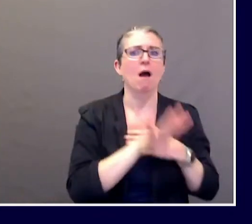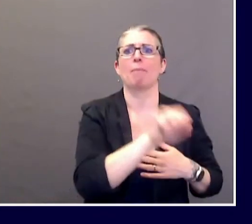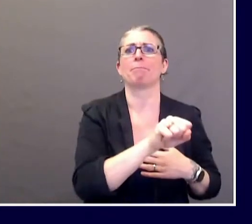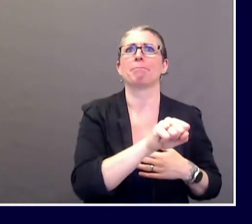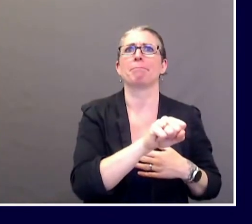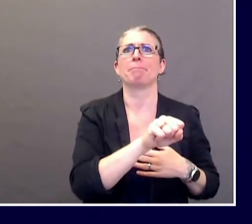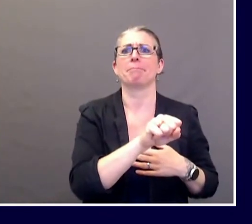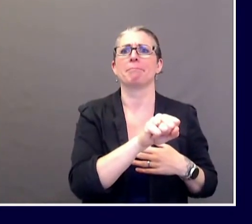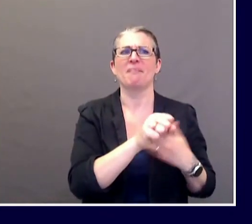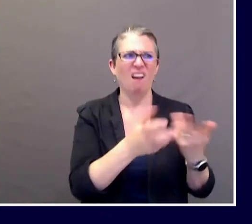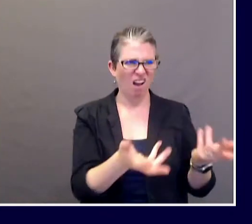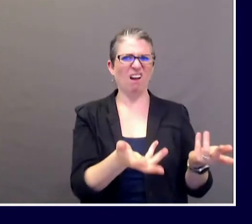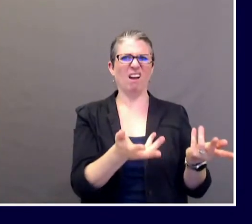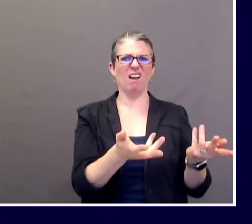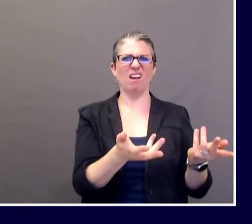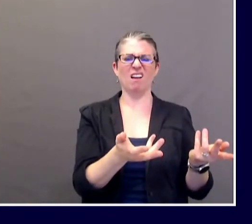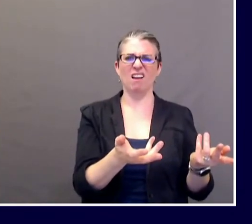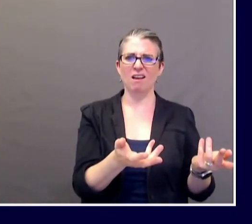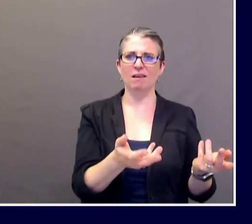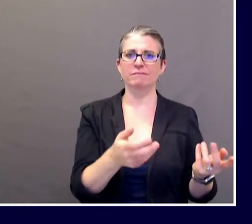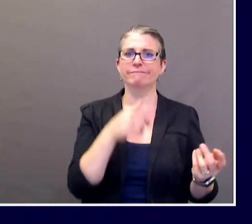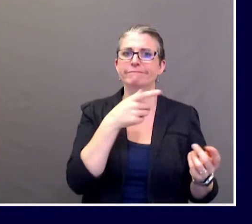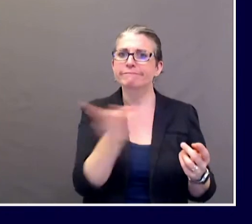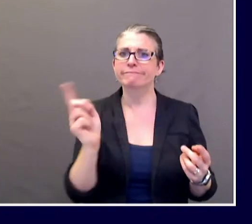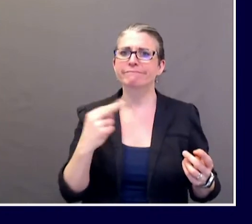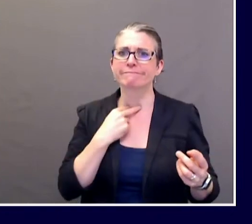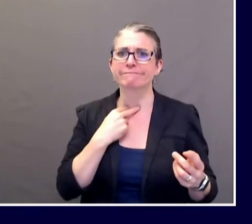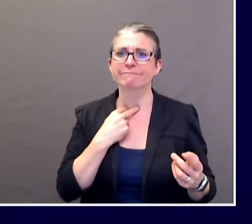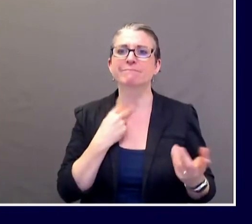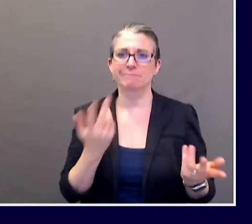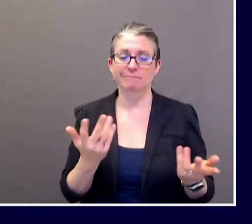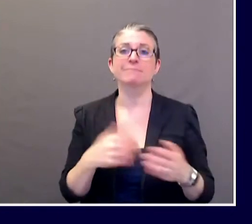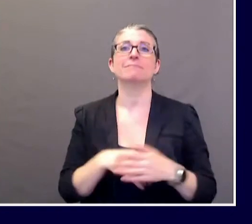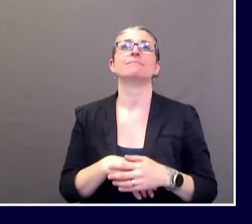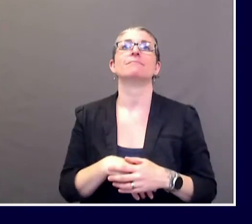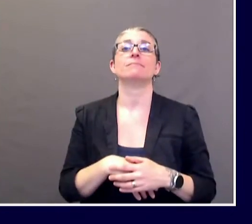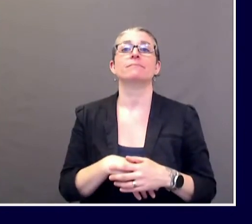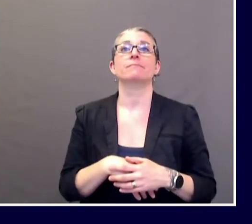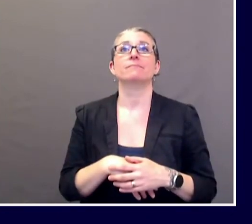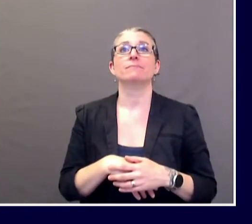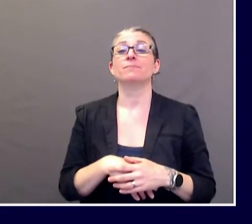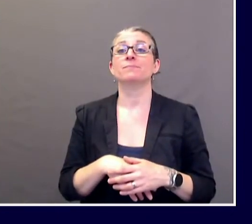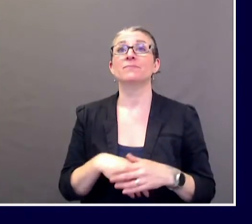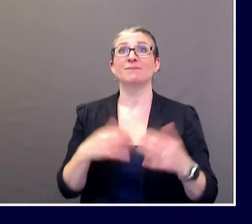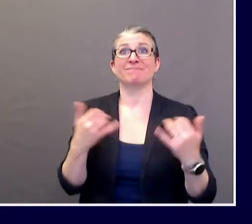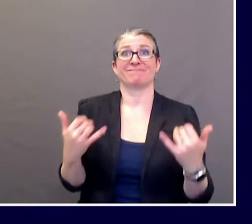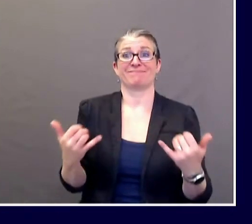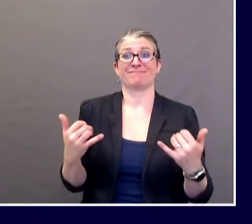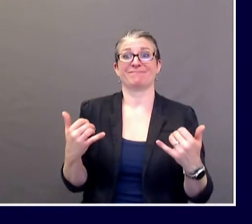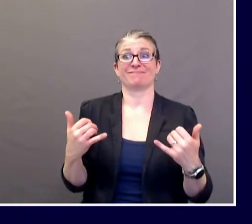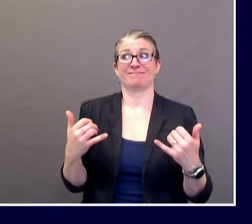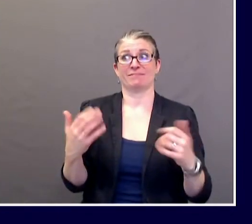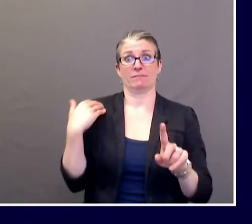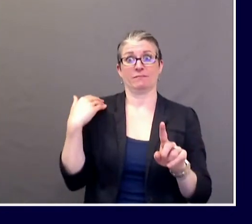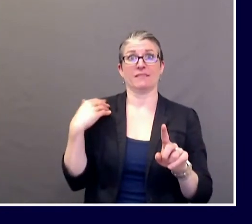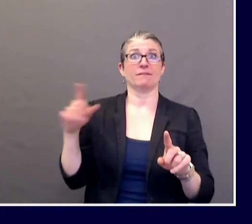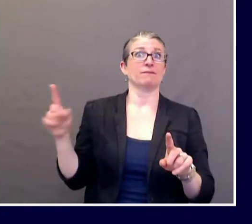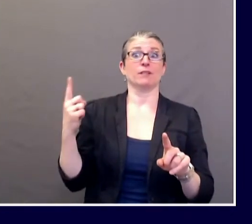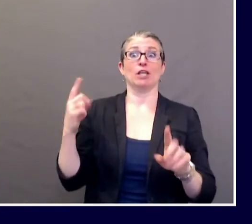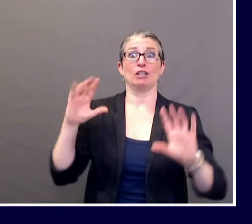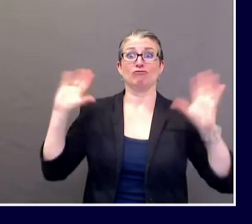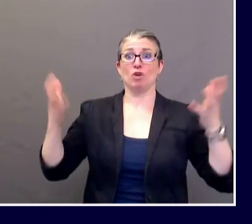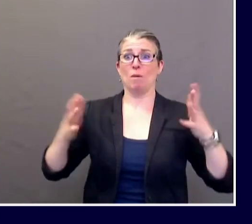their shot, we now have a possibility to move toward walk-ins because those constraints have been lifted. The other thing that's